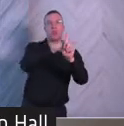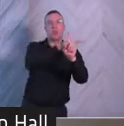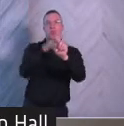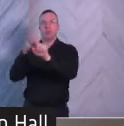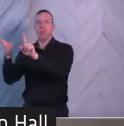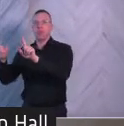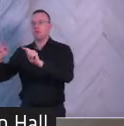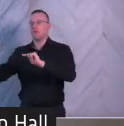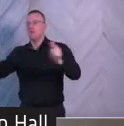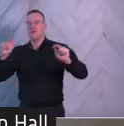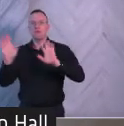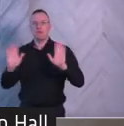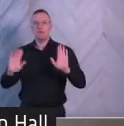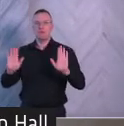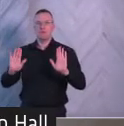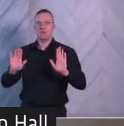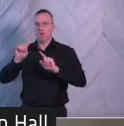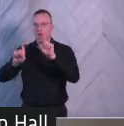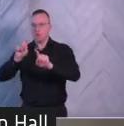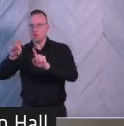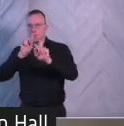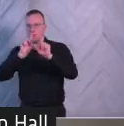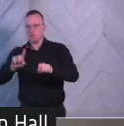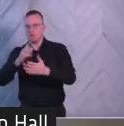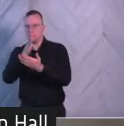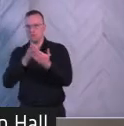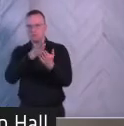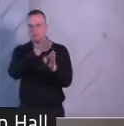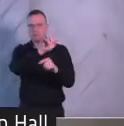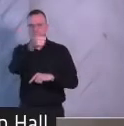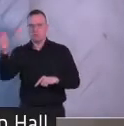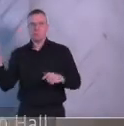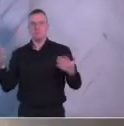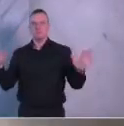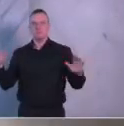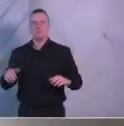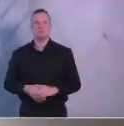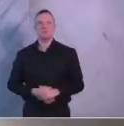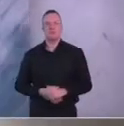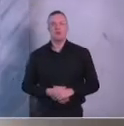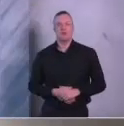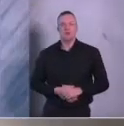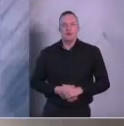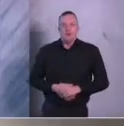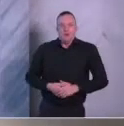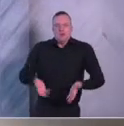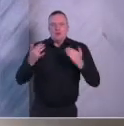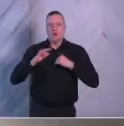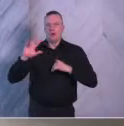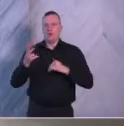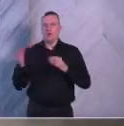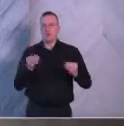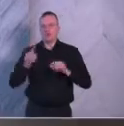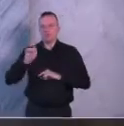between candidates, but looking more strictly for your answers on these. But with that, we will move on to our third moderated question.